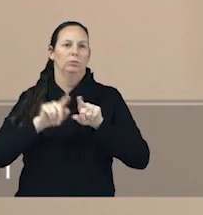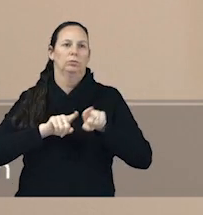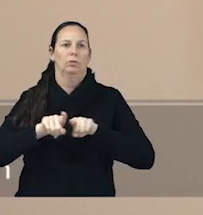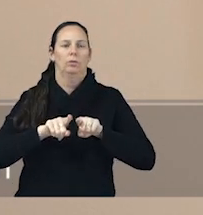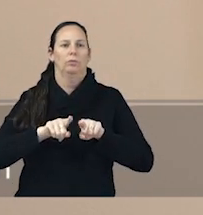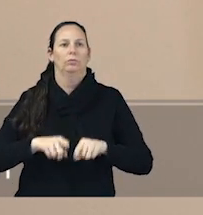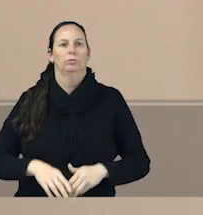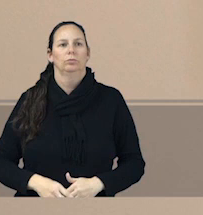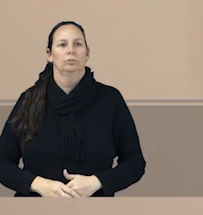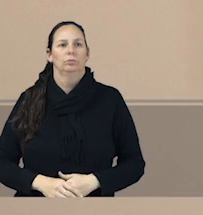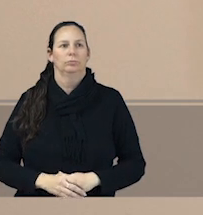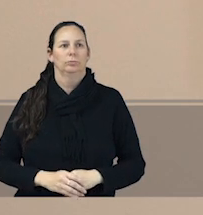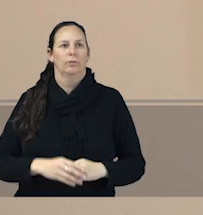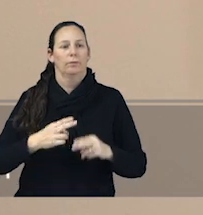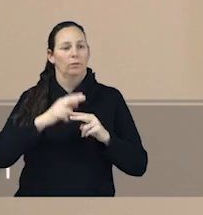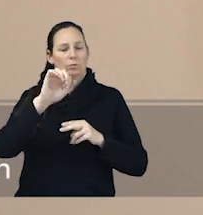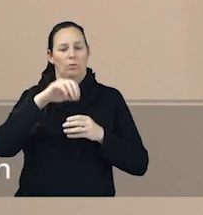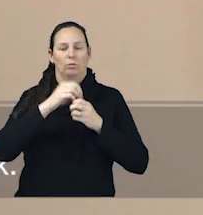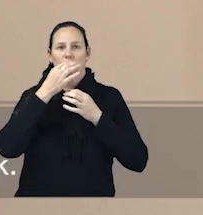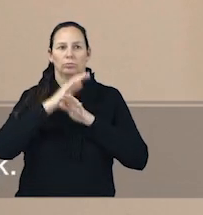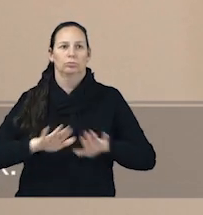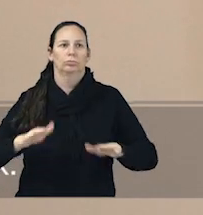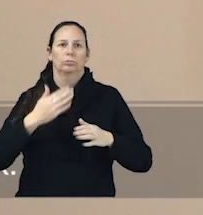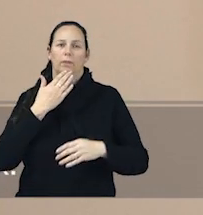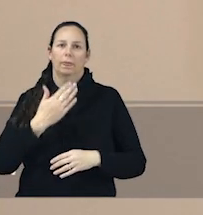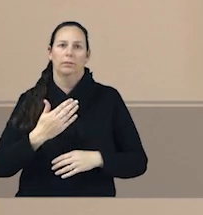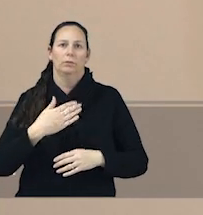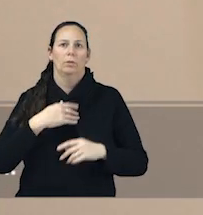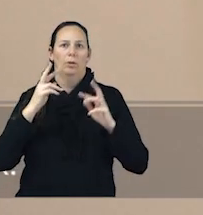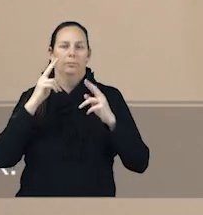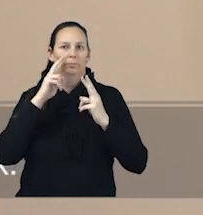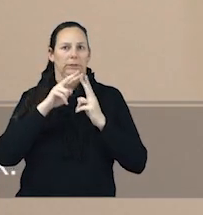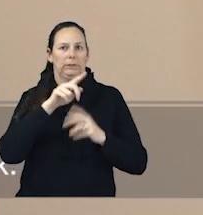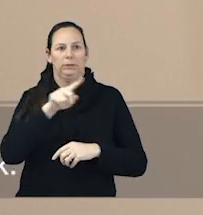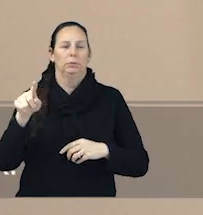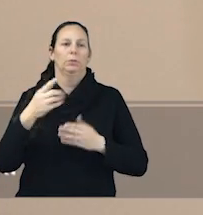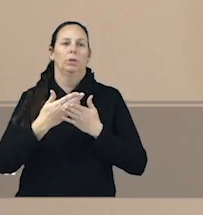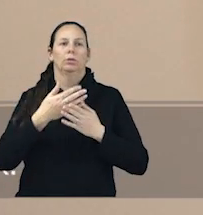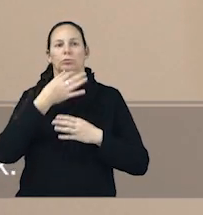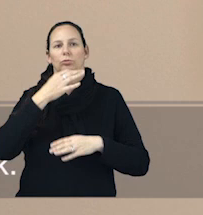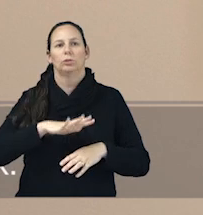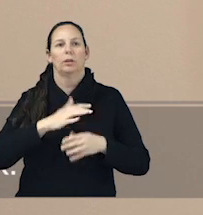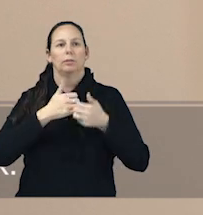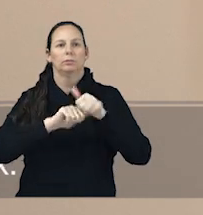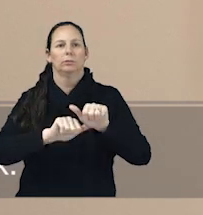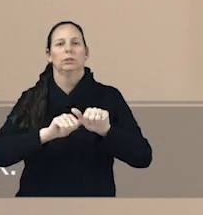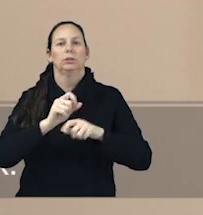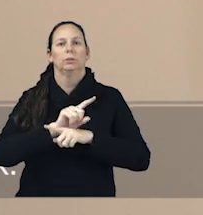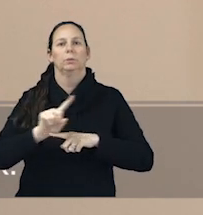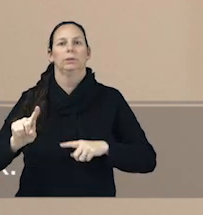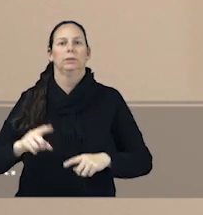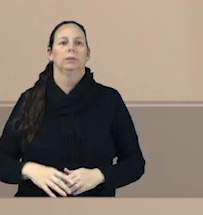you'll take the time out to watch and learn and apply this program to your own children. Thank you